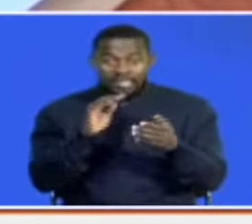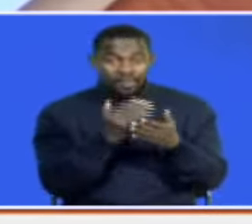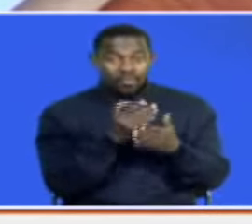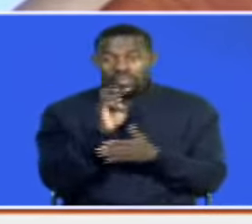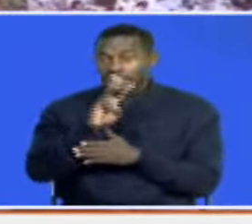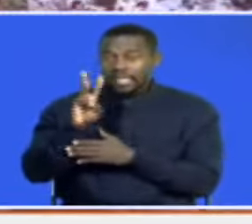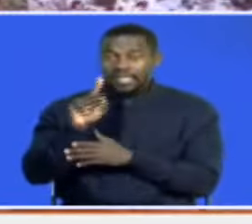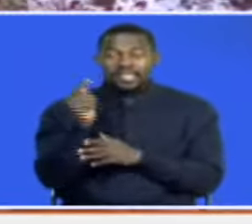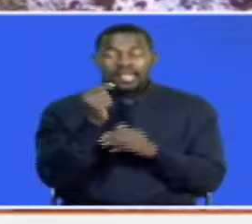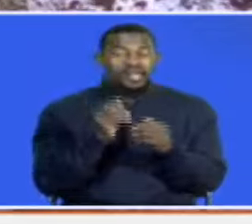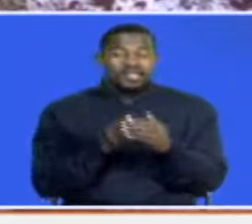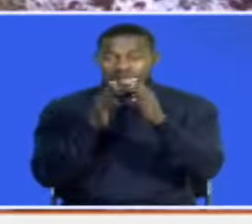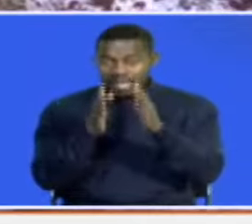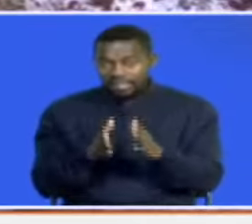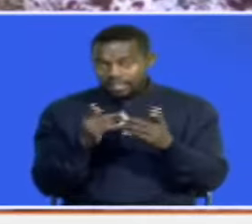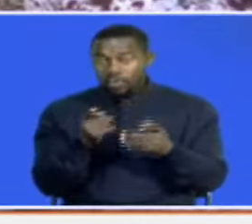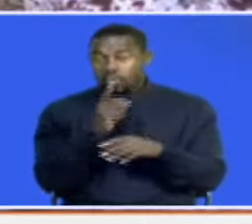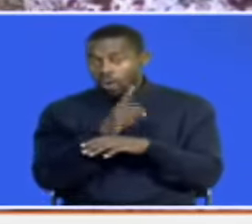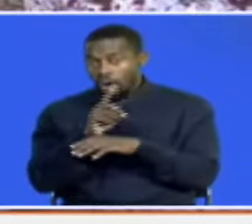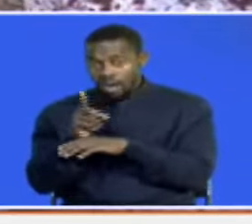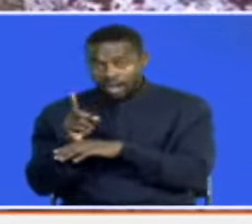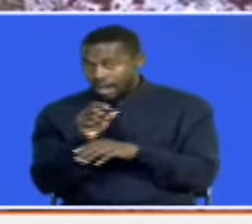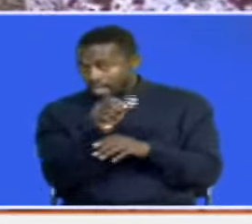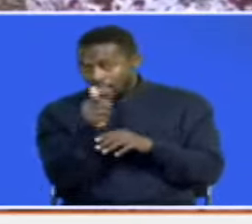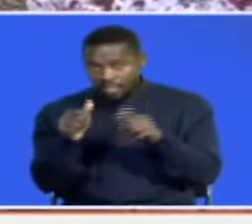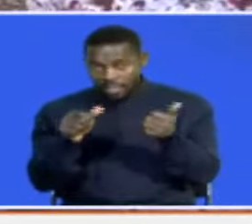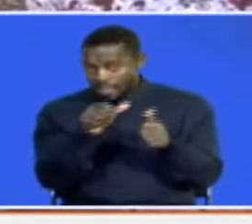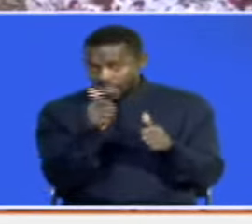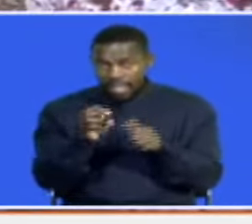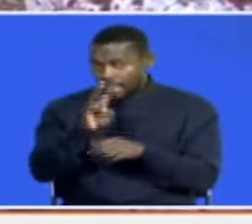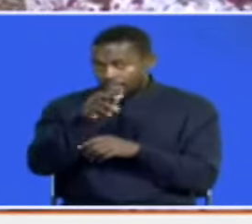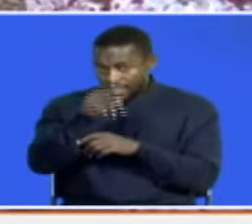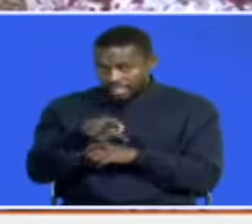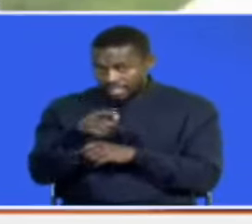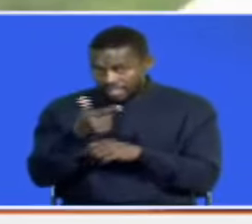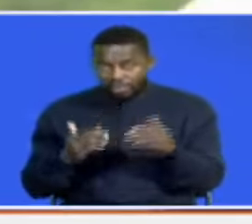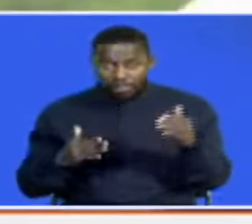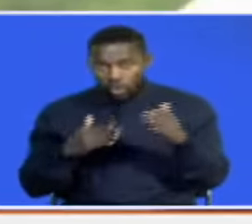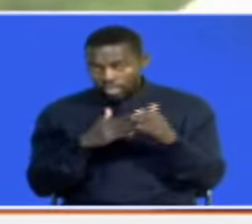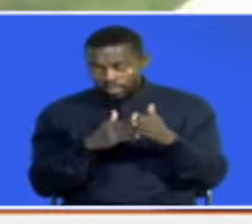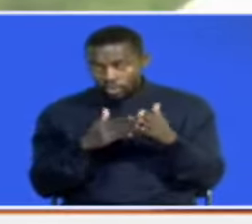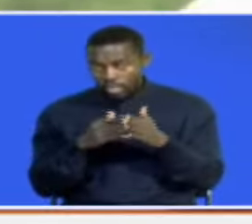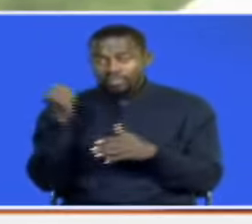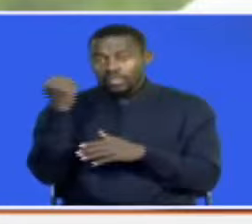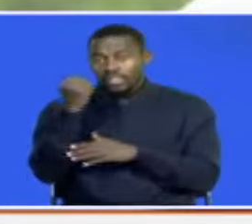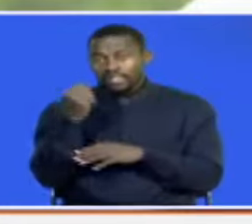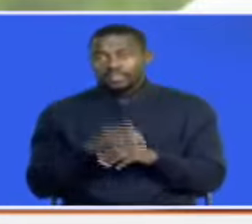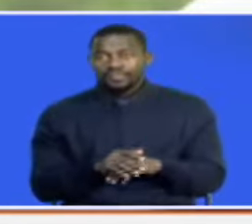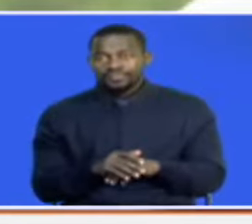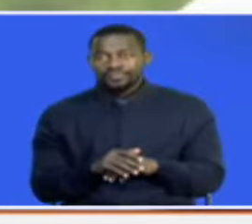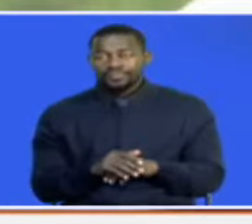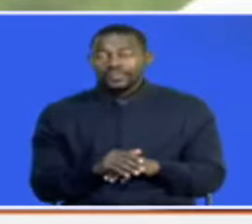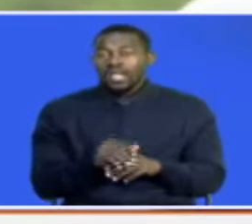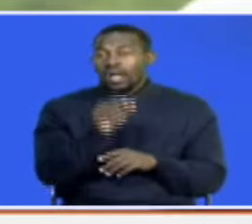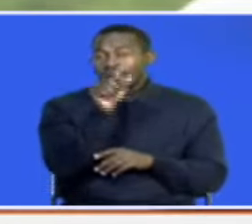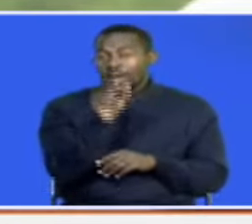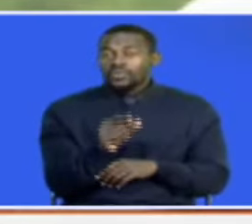Kenya leaders have warned their counterparts against interfering with the ongoing politics. Lakini ule ambaye amekuwa kipaumbele